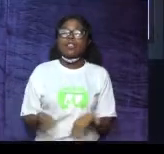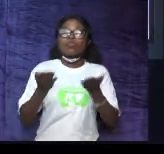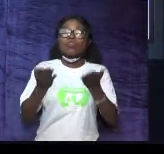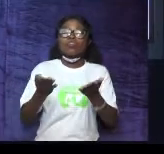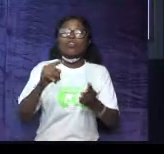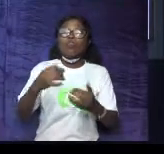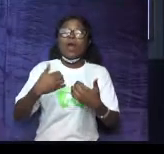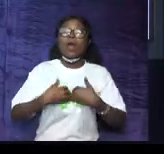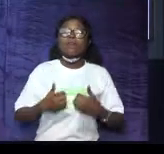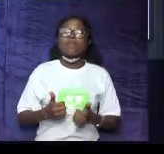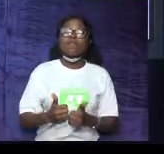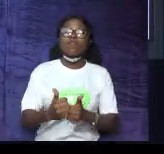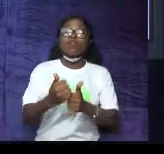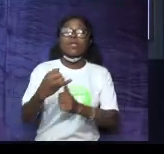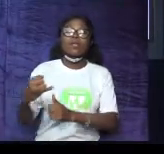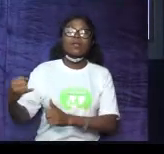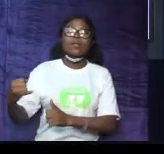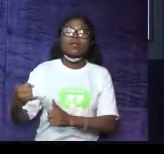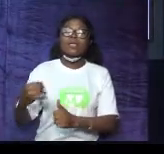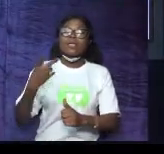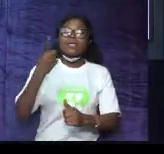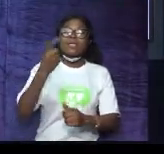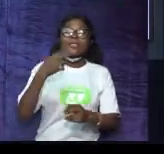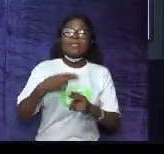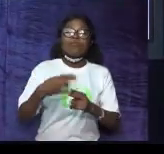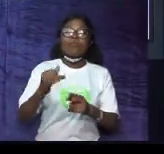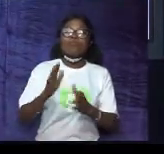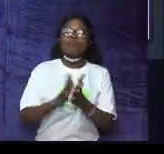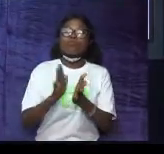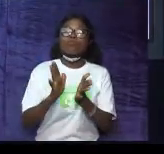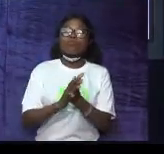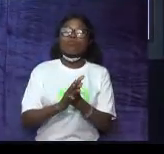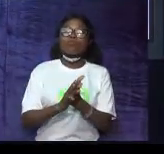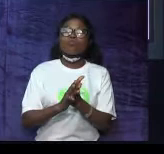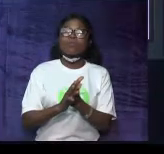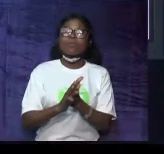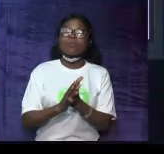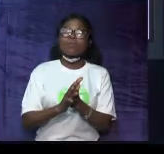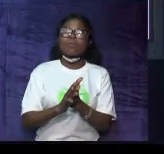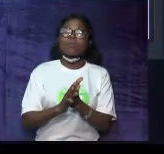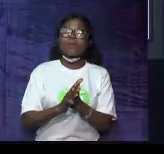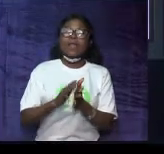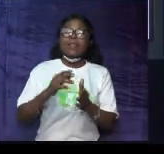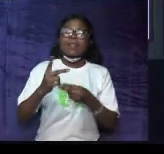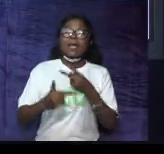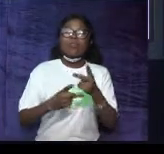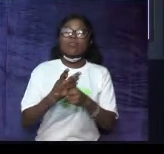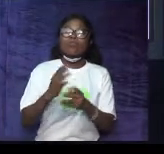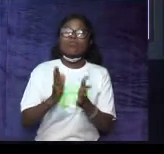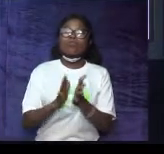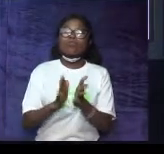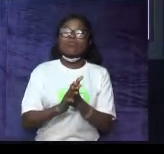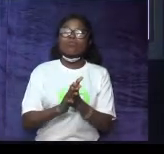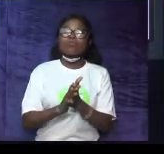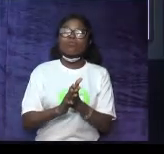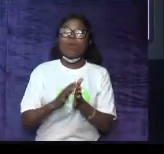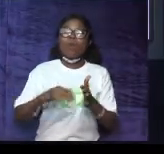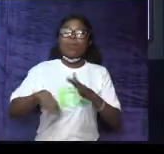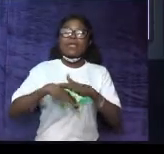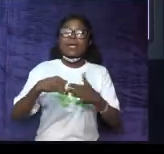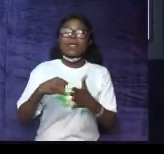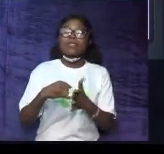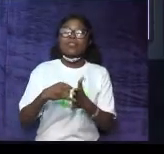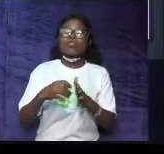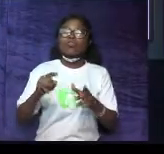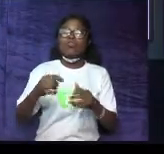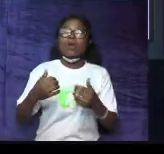Under introduction, you have the following: the name of your school, the type of school.